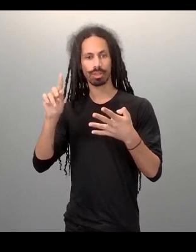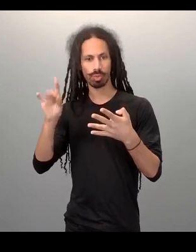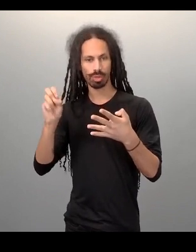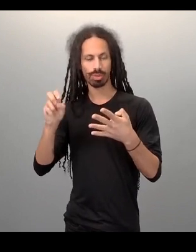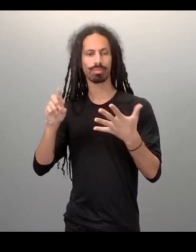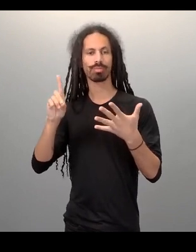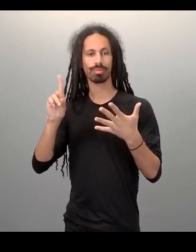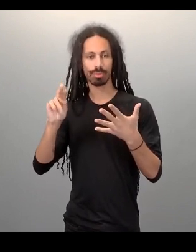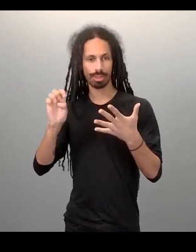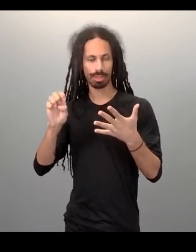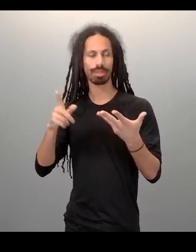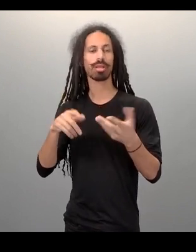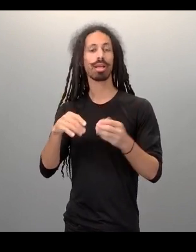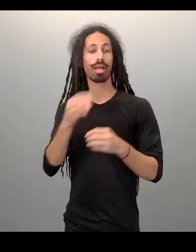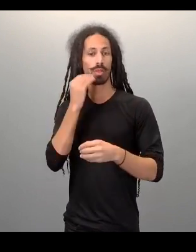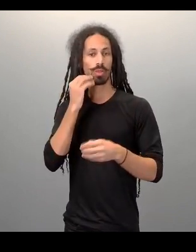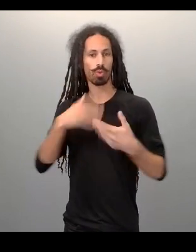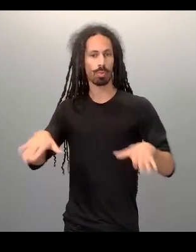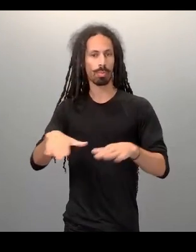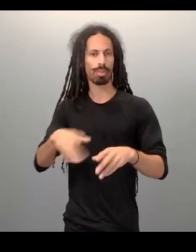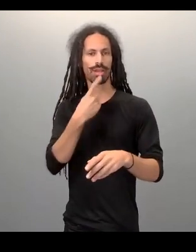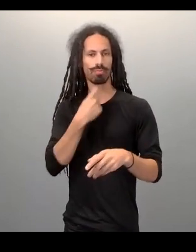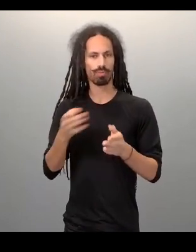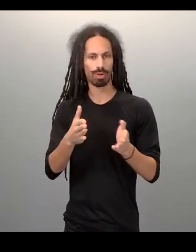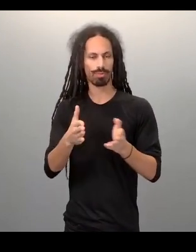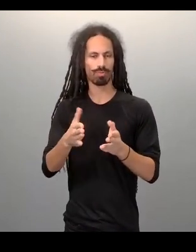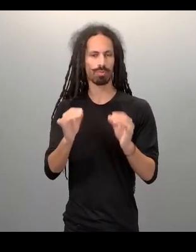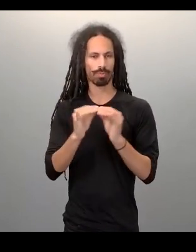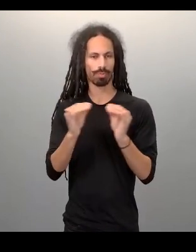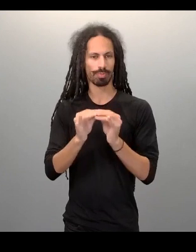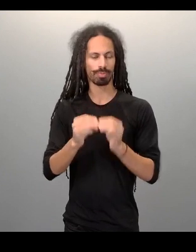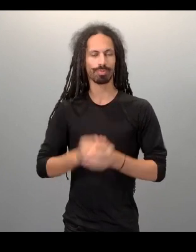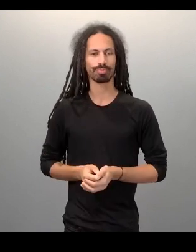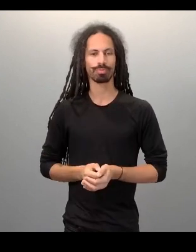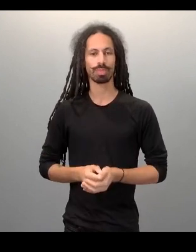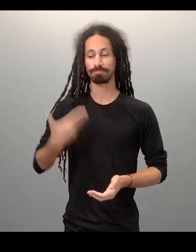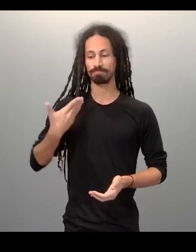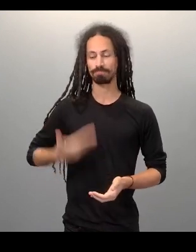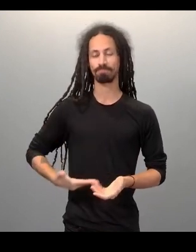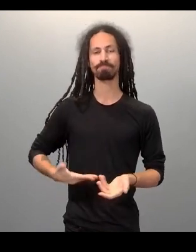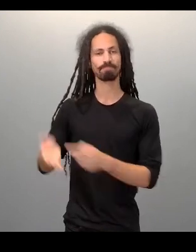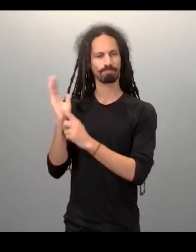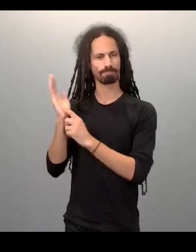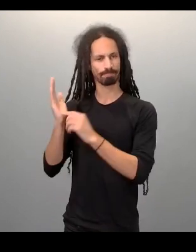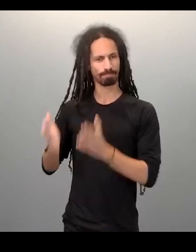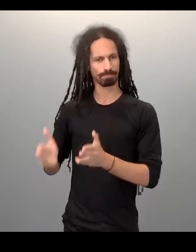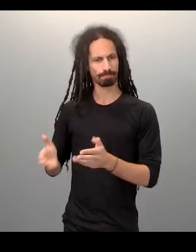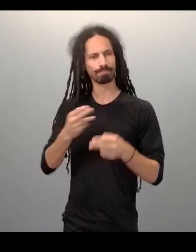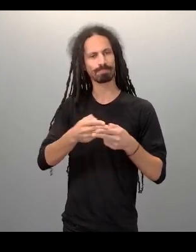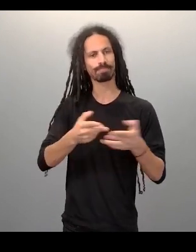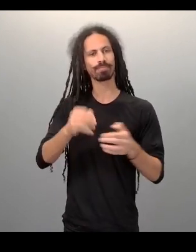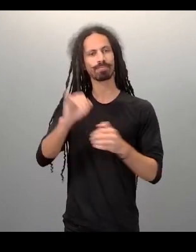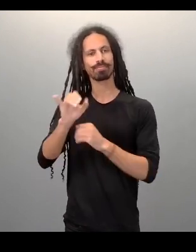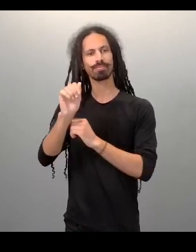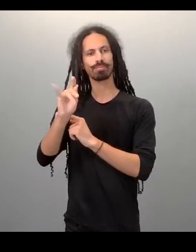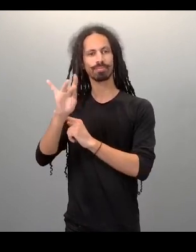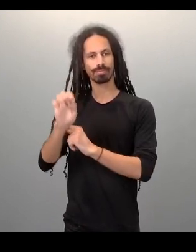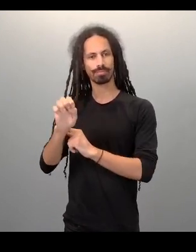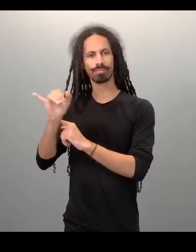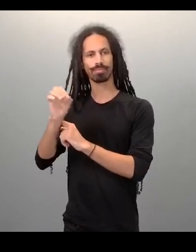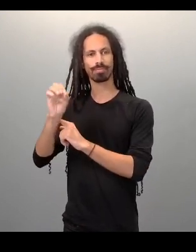River Métis. Today, I will be your workshop facilitator. My name is Jackie Jordan. My pronouns are she,